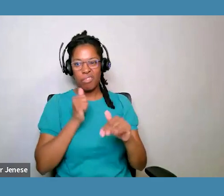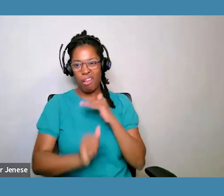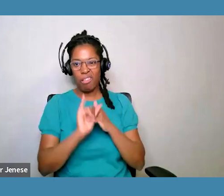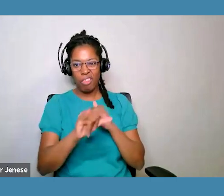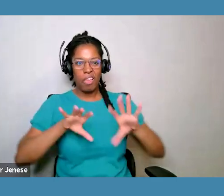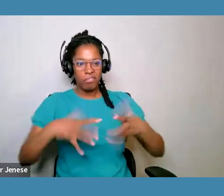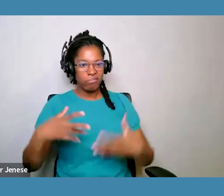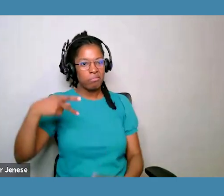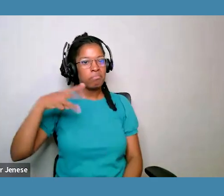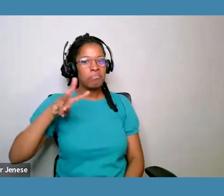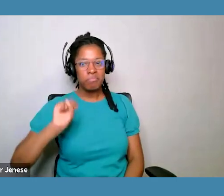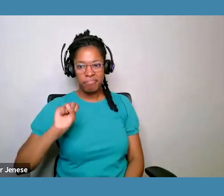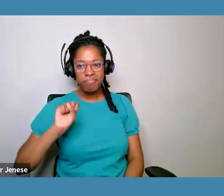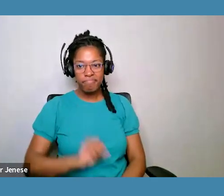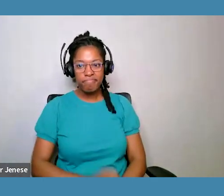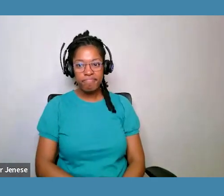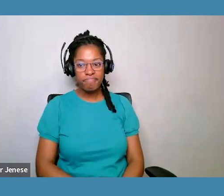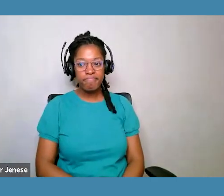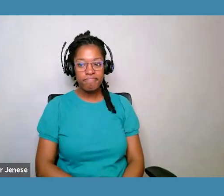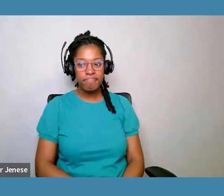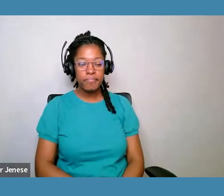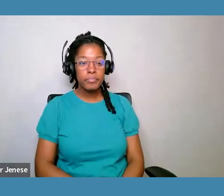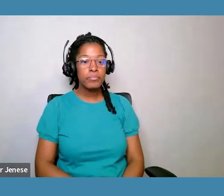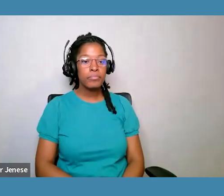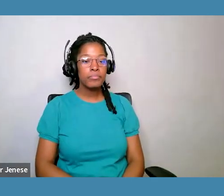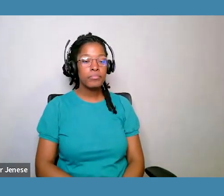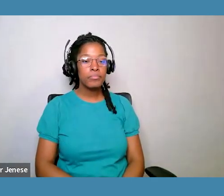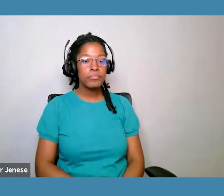And the